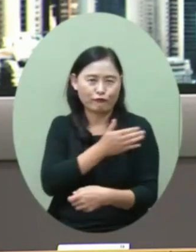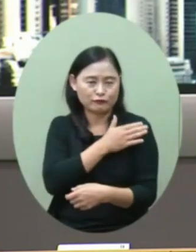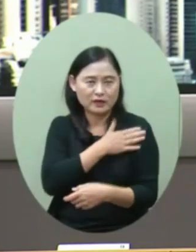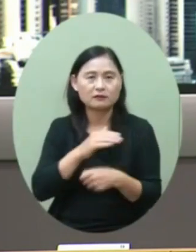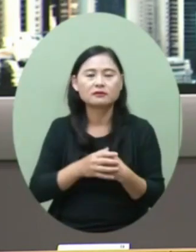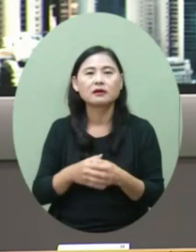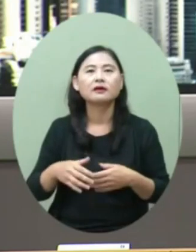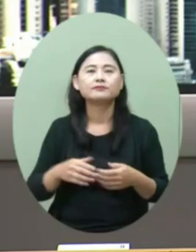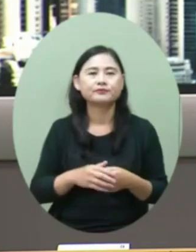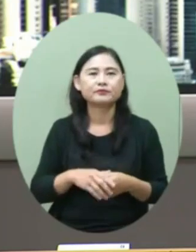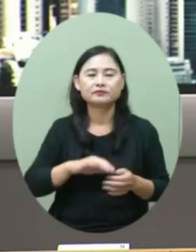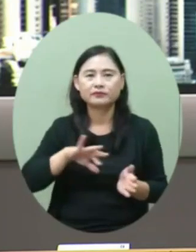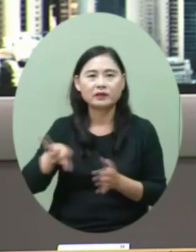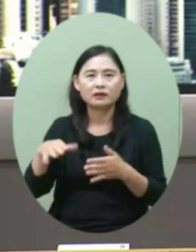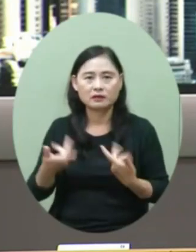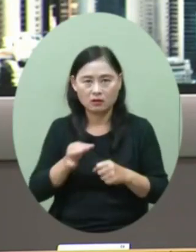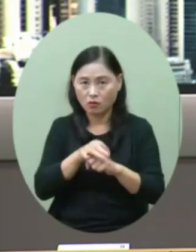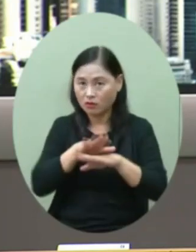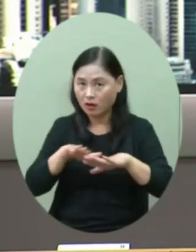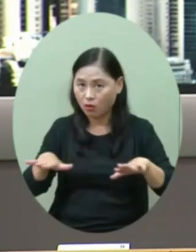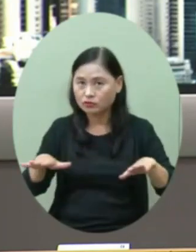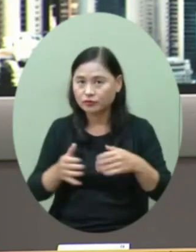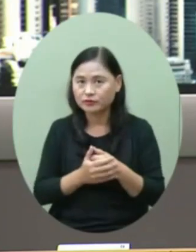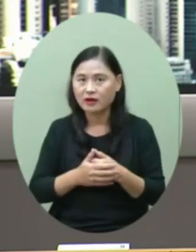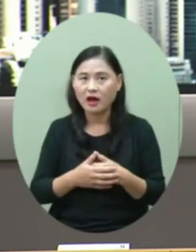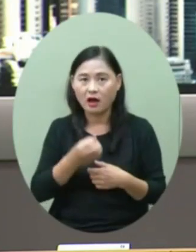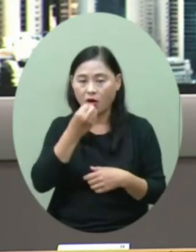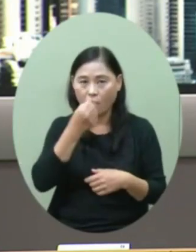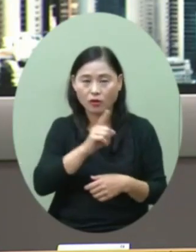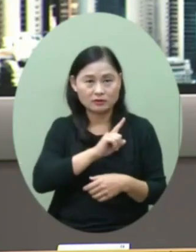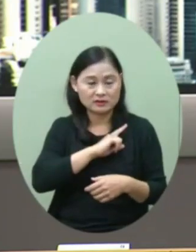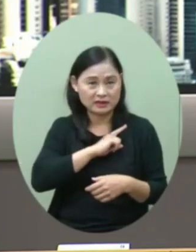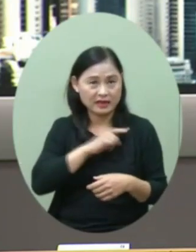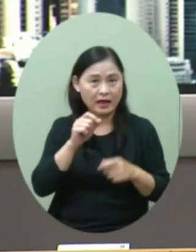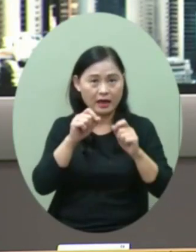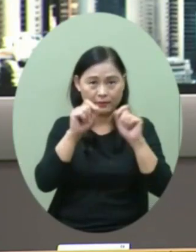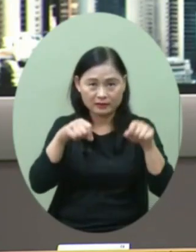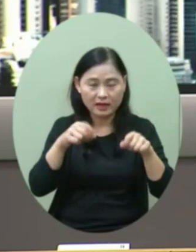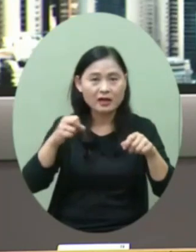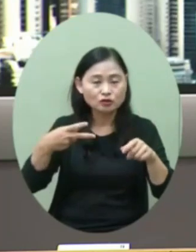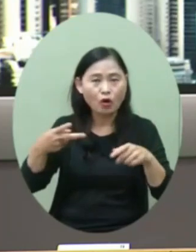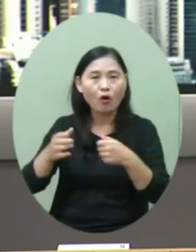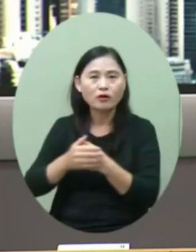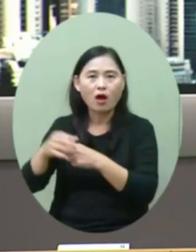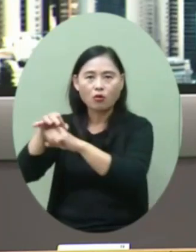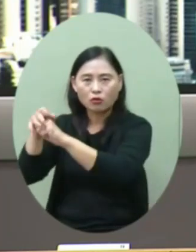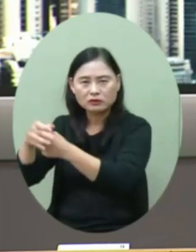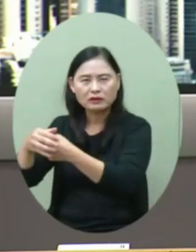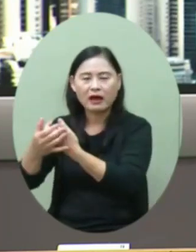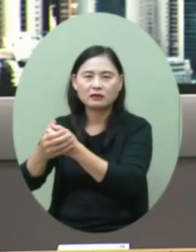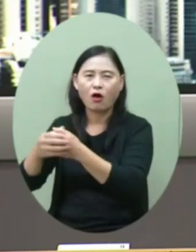and deal with the scenario. Now we are talking about national security. This is not just something for the Hong Kong